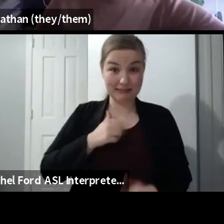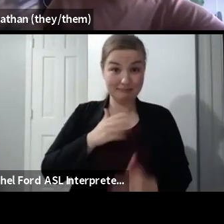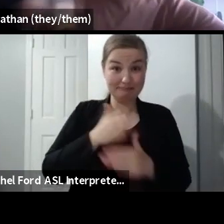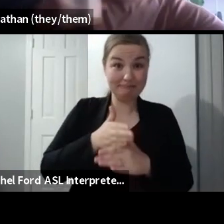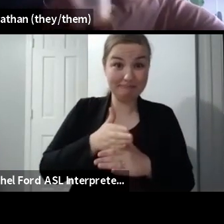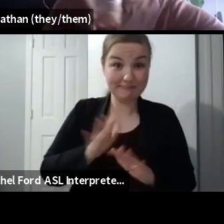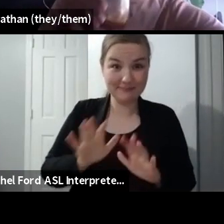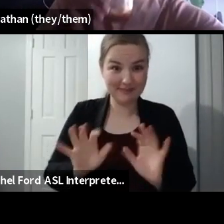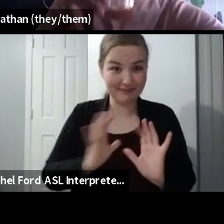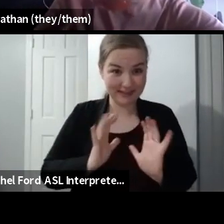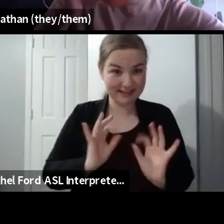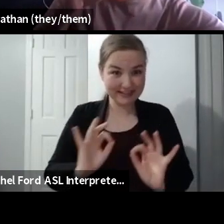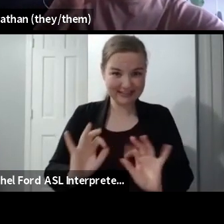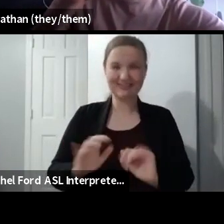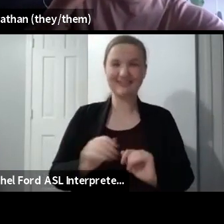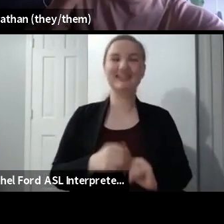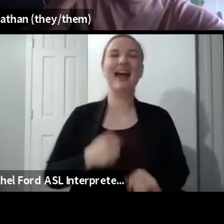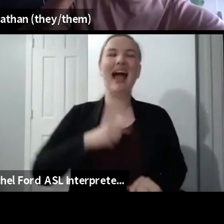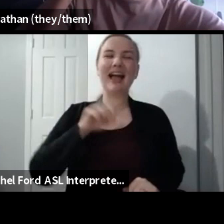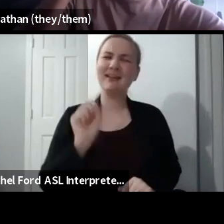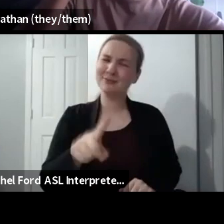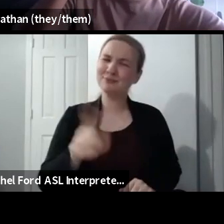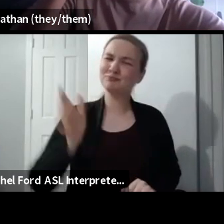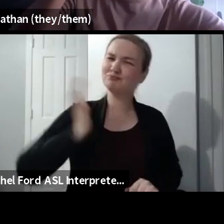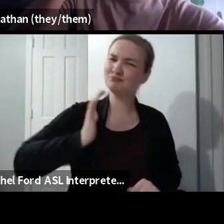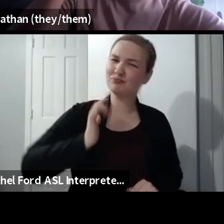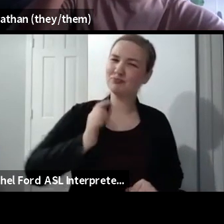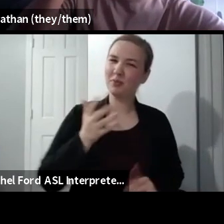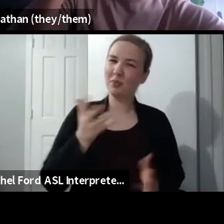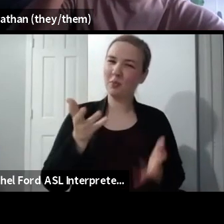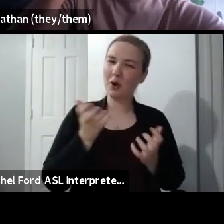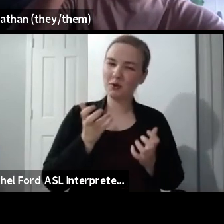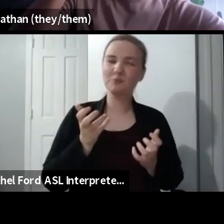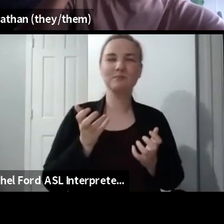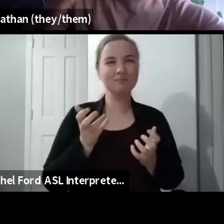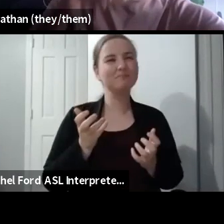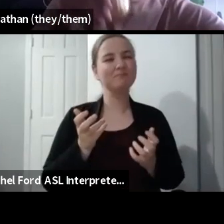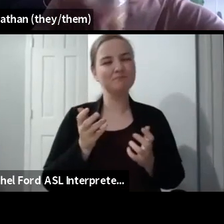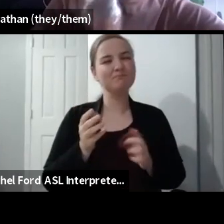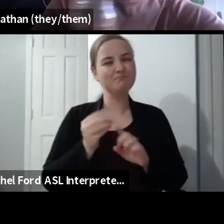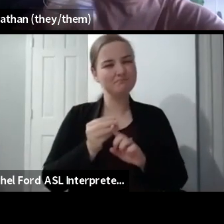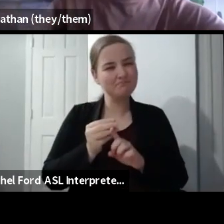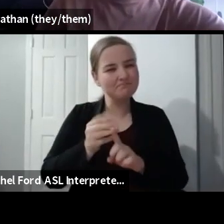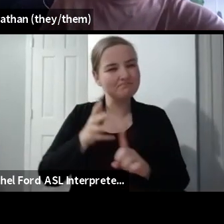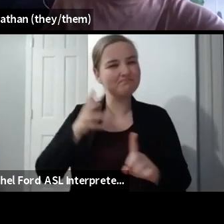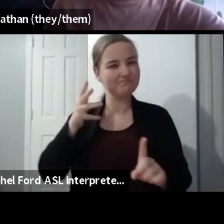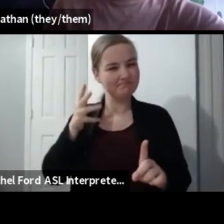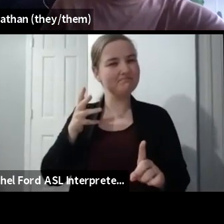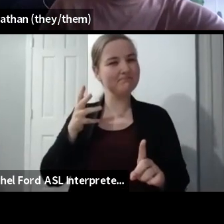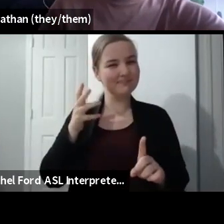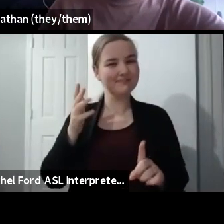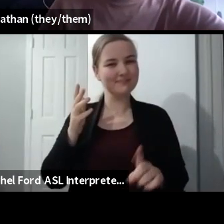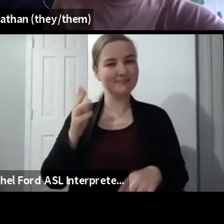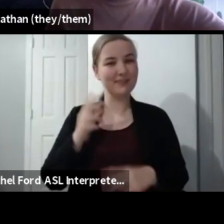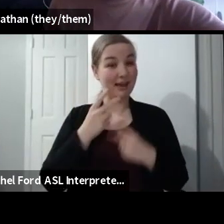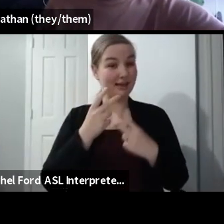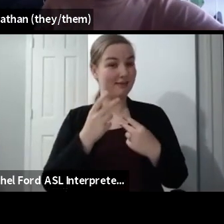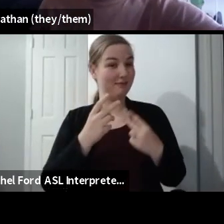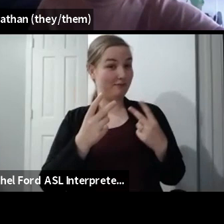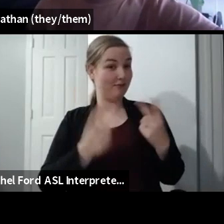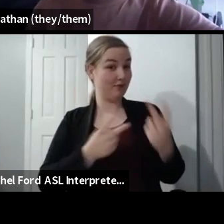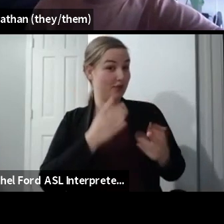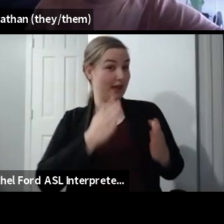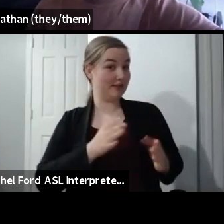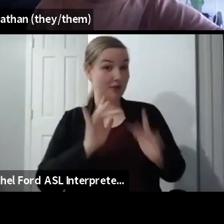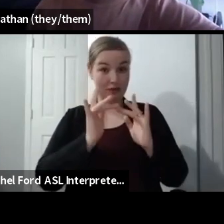Yeah. I asked you all this earlier, but maybe you can expound on this for our guests. But do these people, do